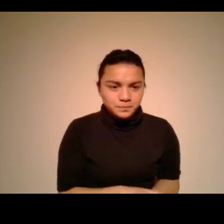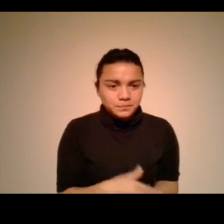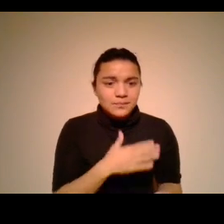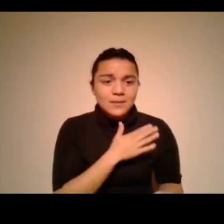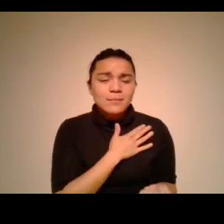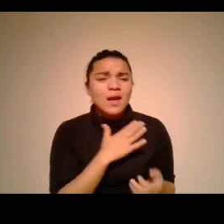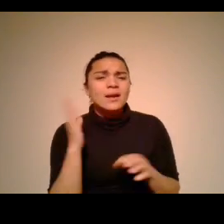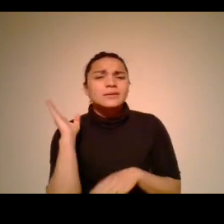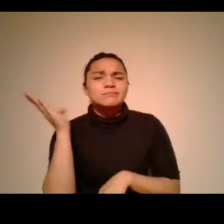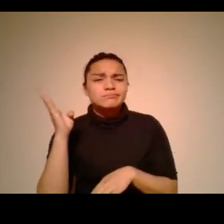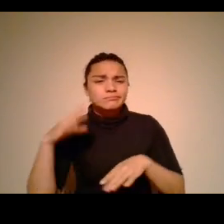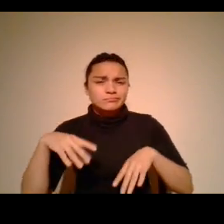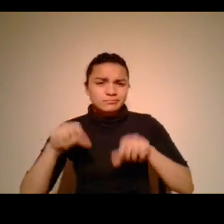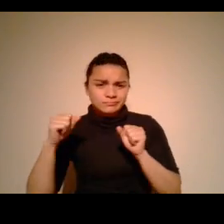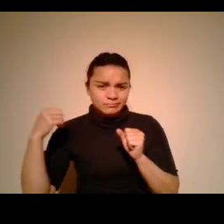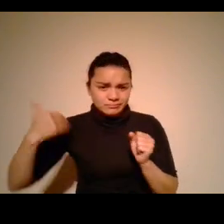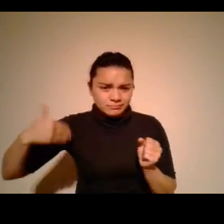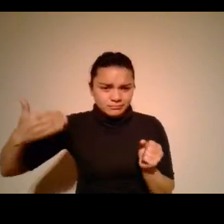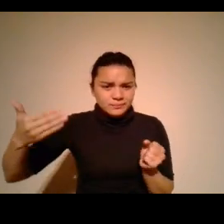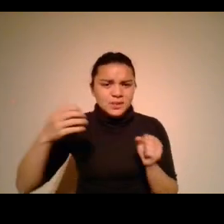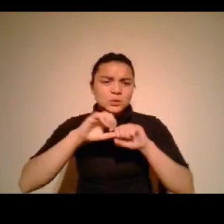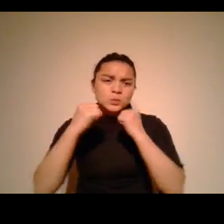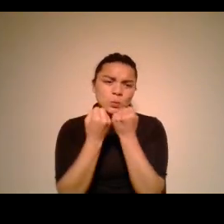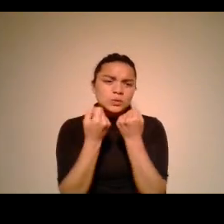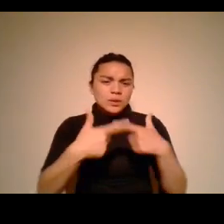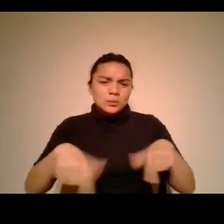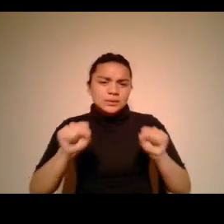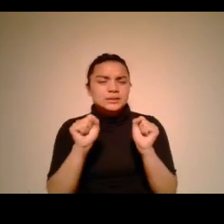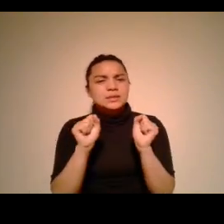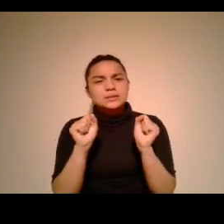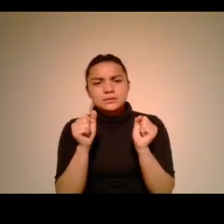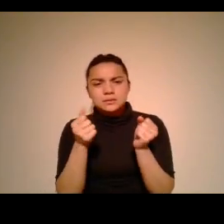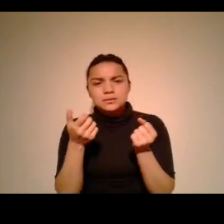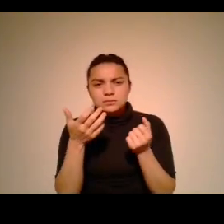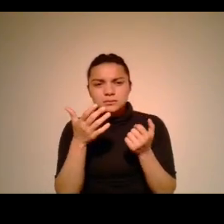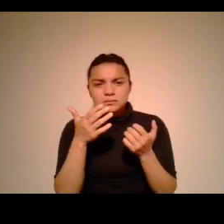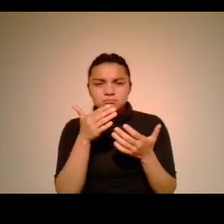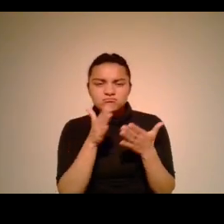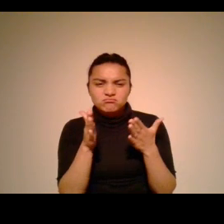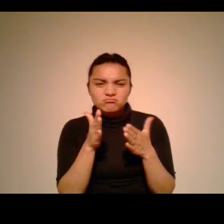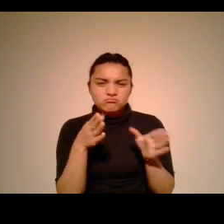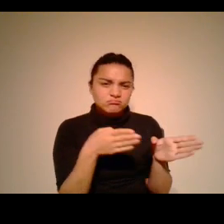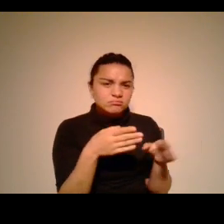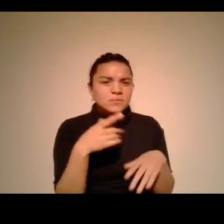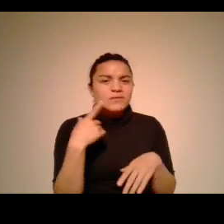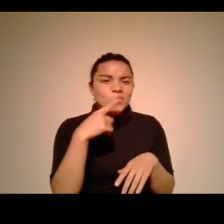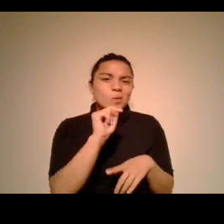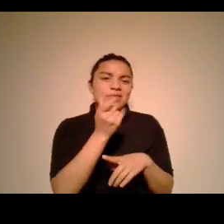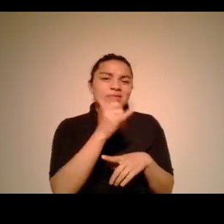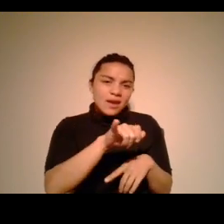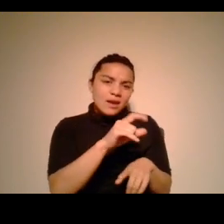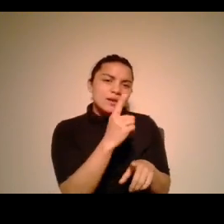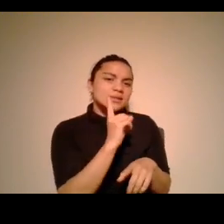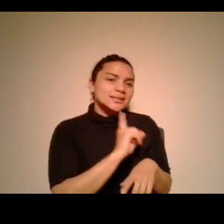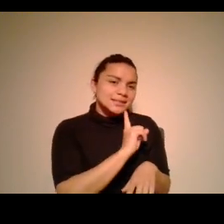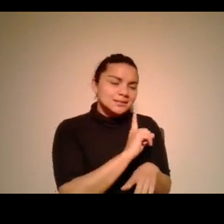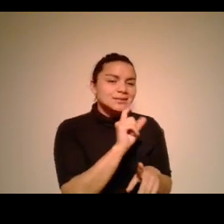So I have been talking a lot lately about changes in singular they and alternations of pronouns